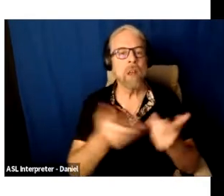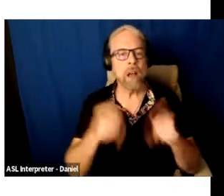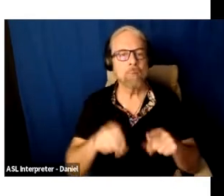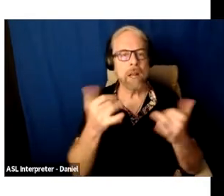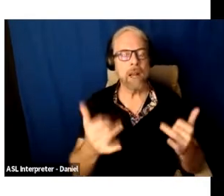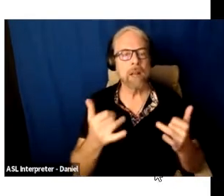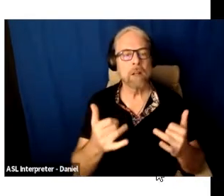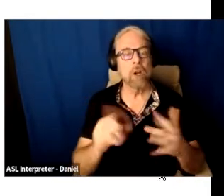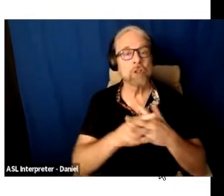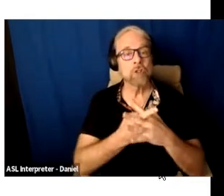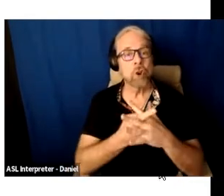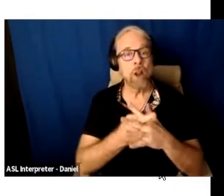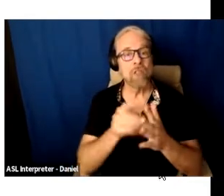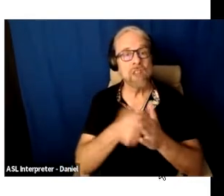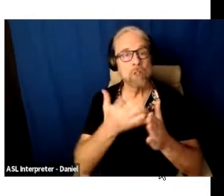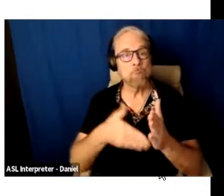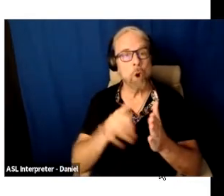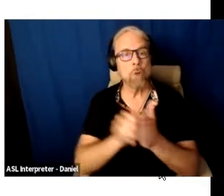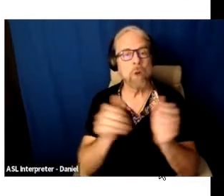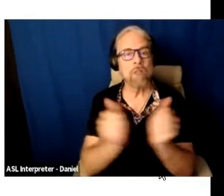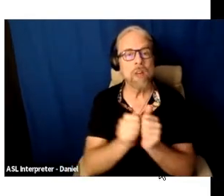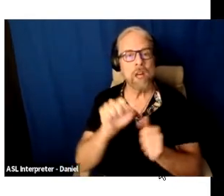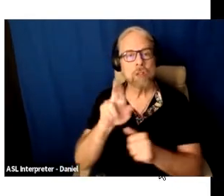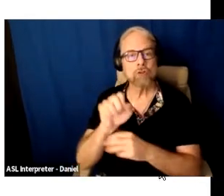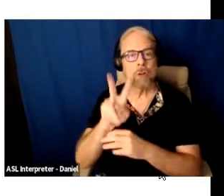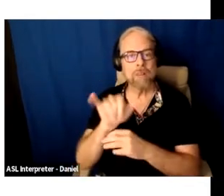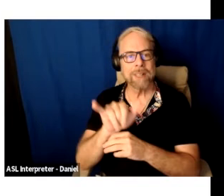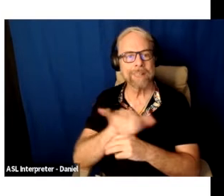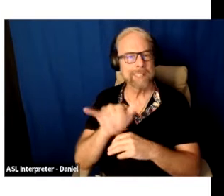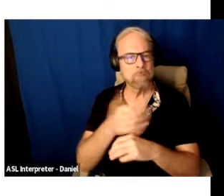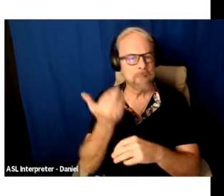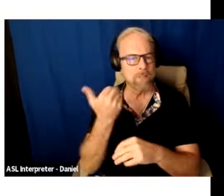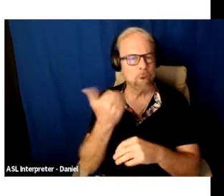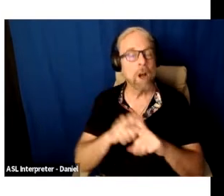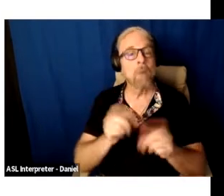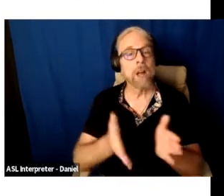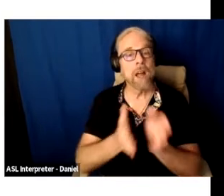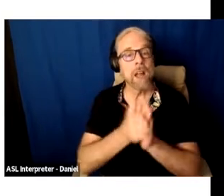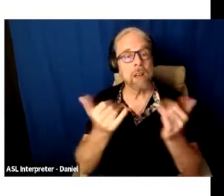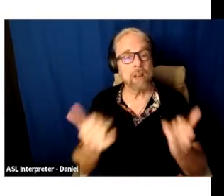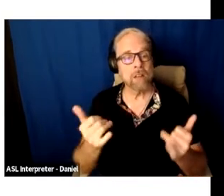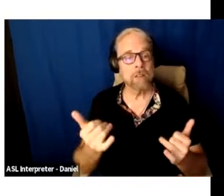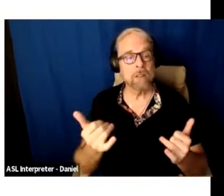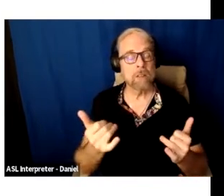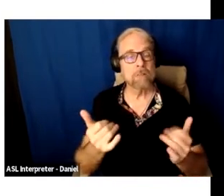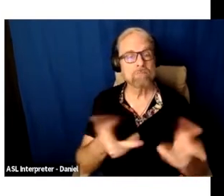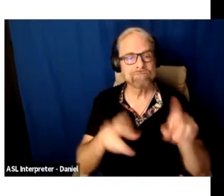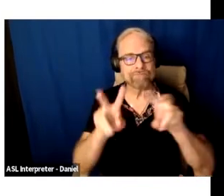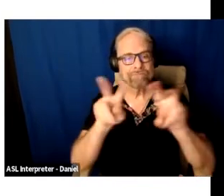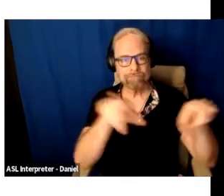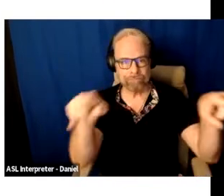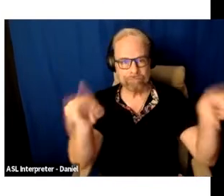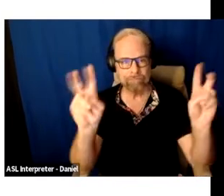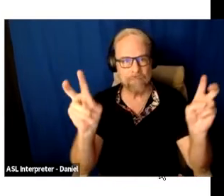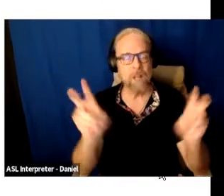start this section with a survey like we did the last time around. And I'm going to ask you, given your context, and